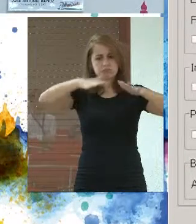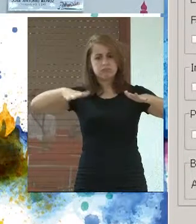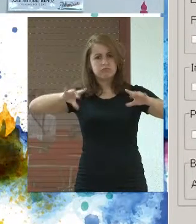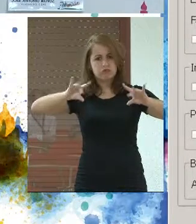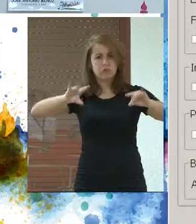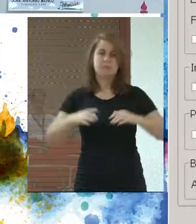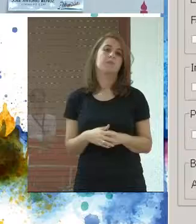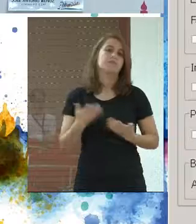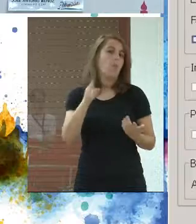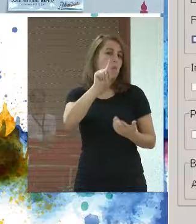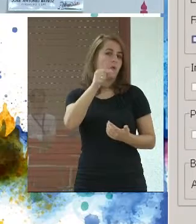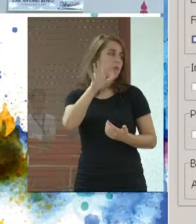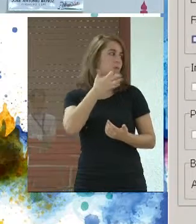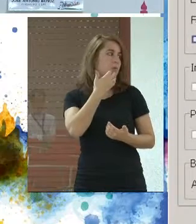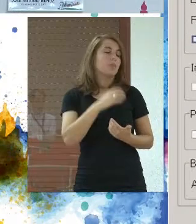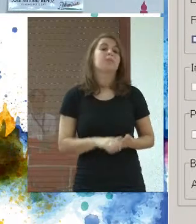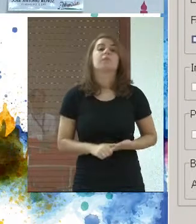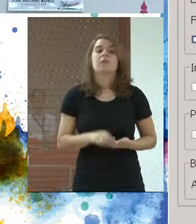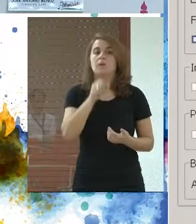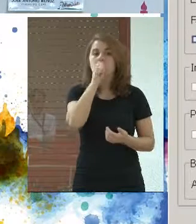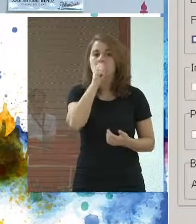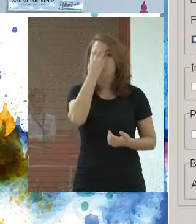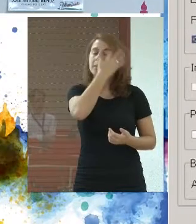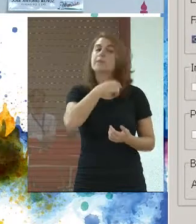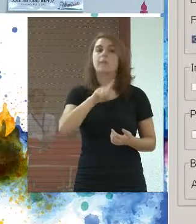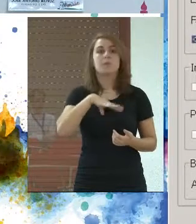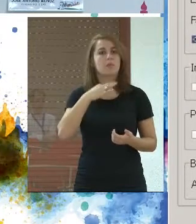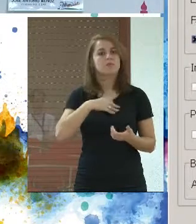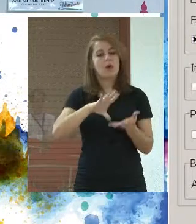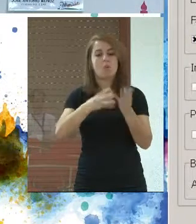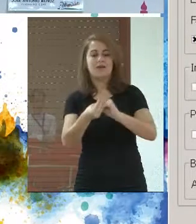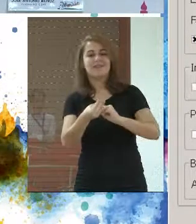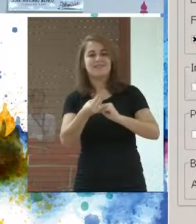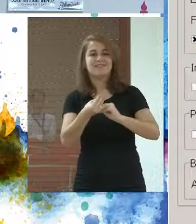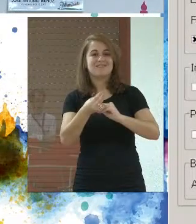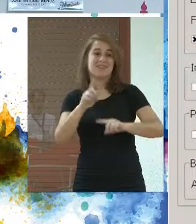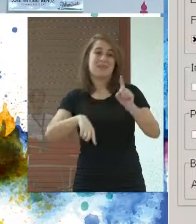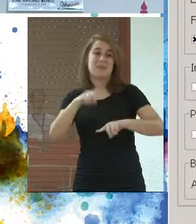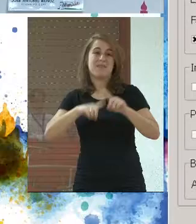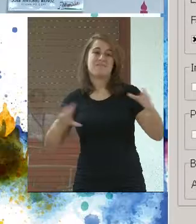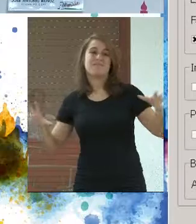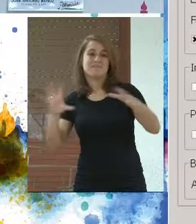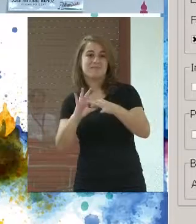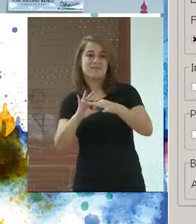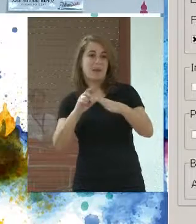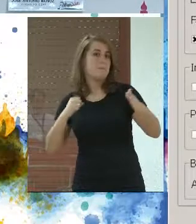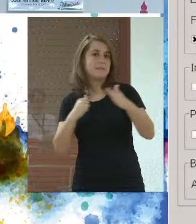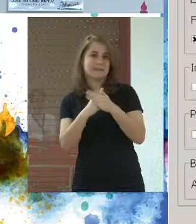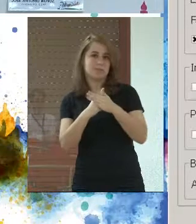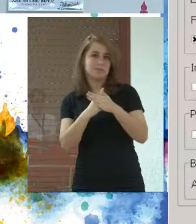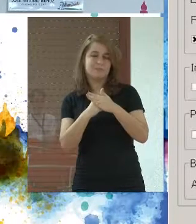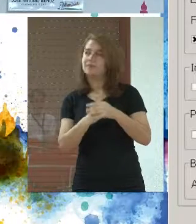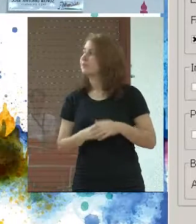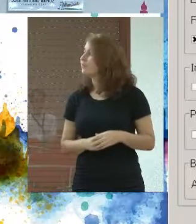is very big to touch. Or maybe we can adjust it proportional